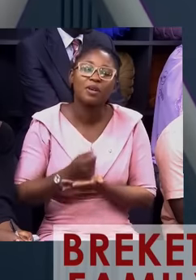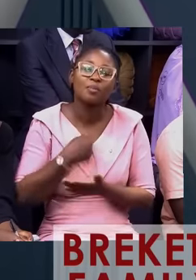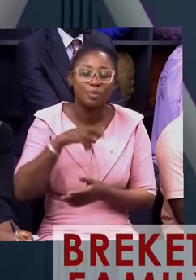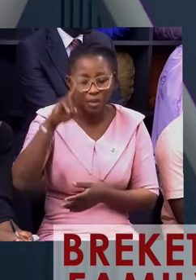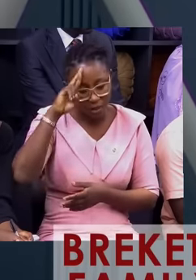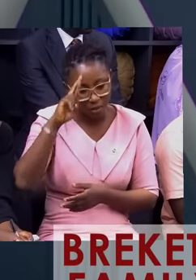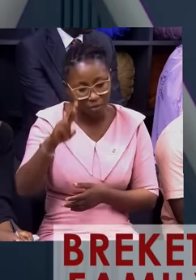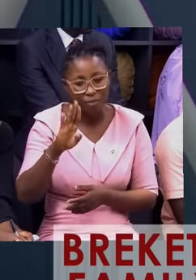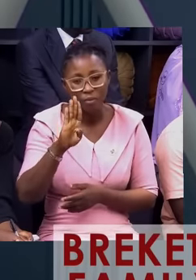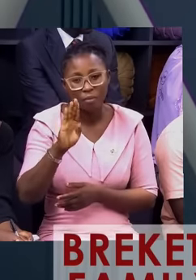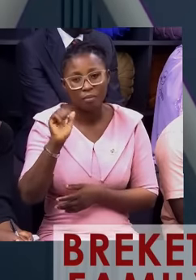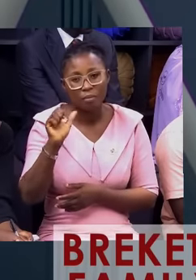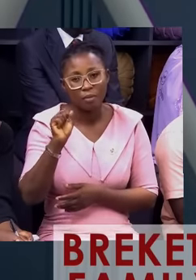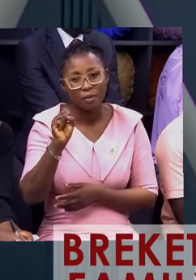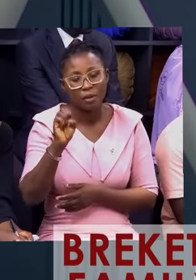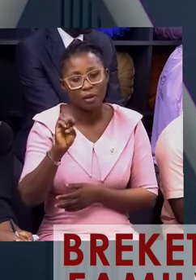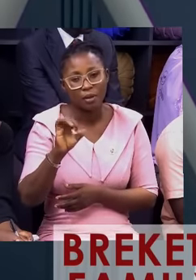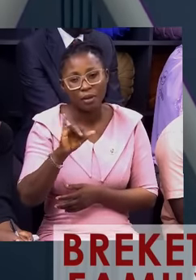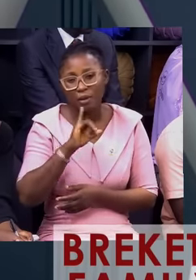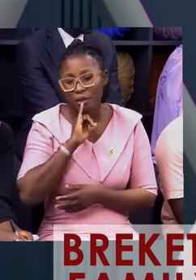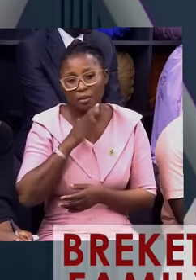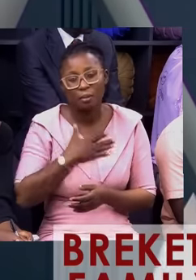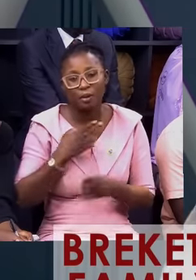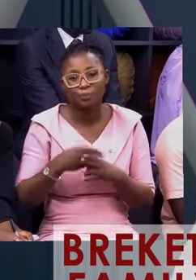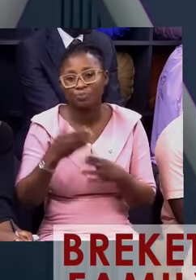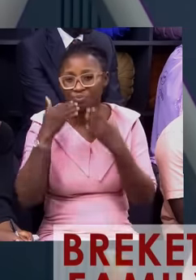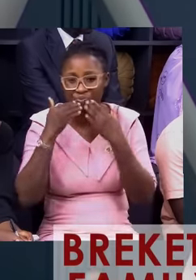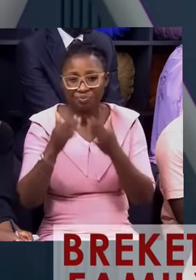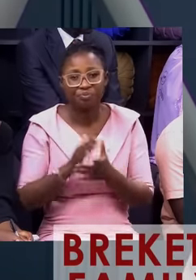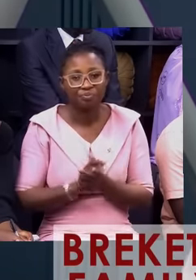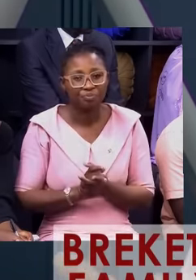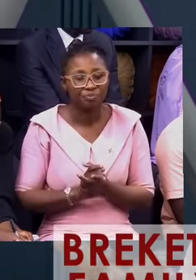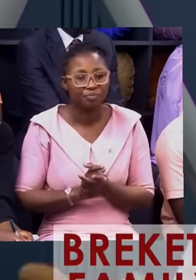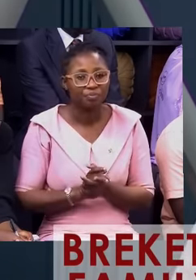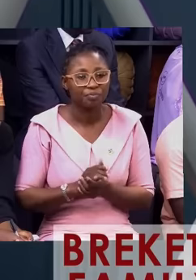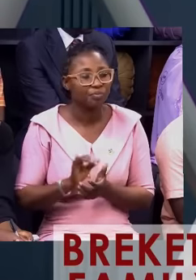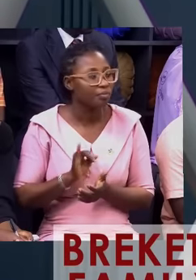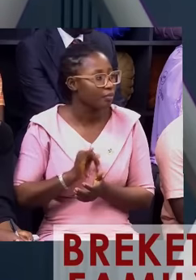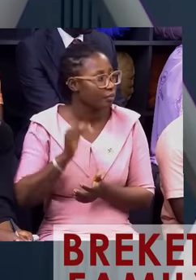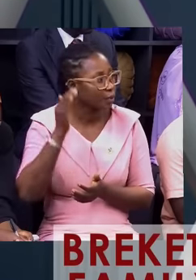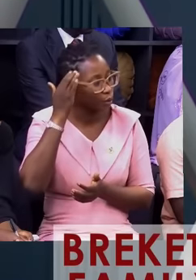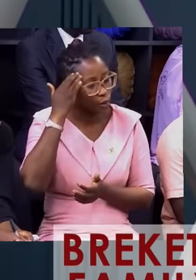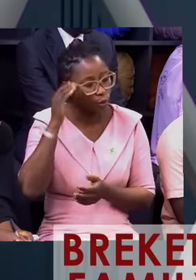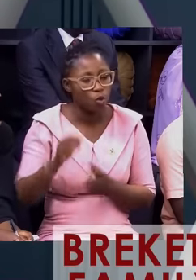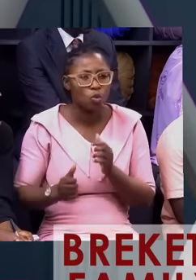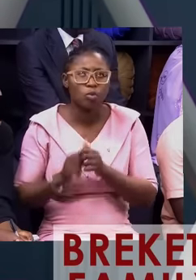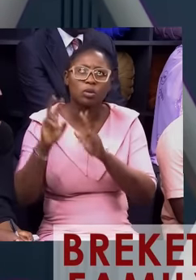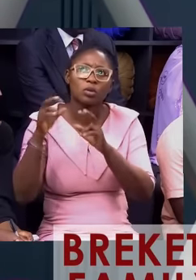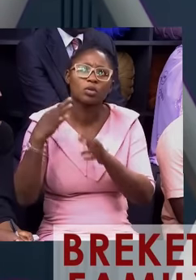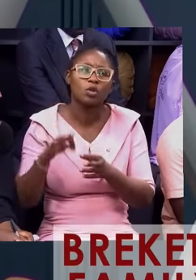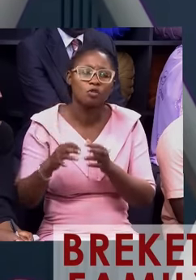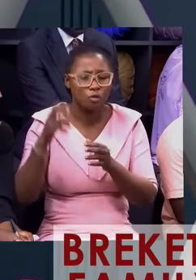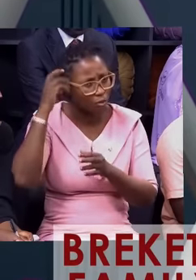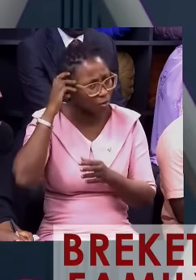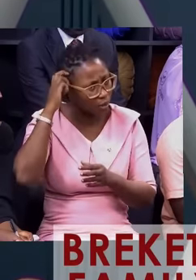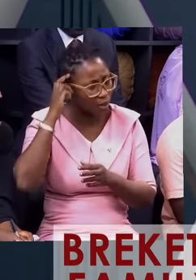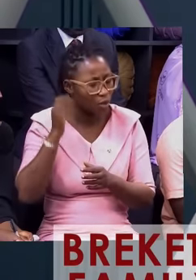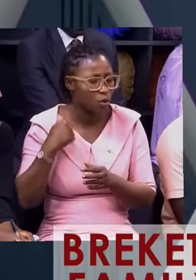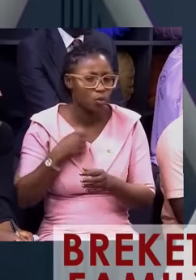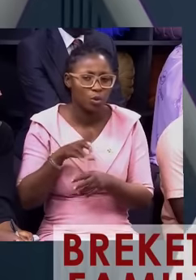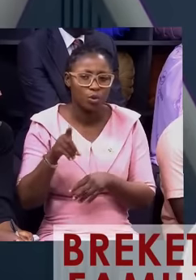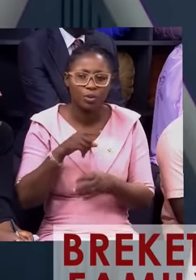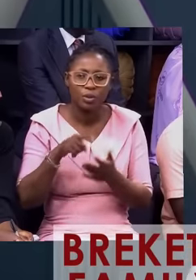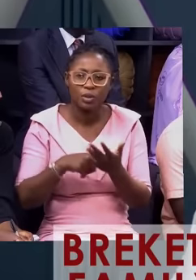sir bassi is my name thank you I know which case we do of Madness this morning we not do